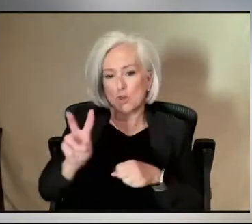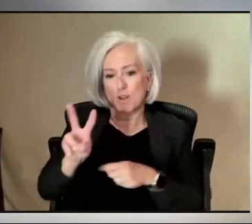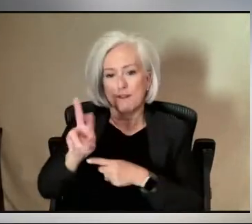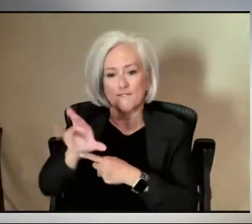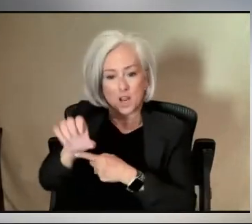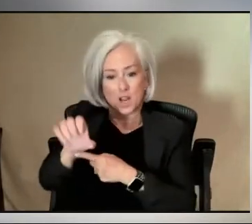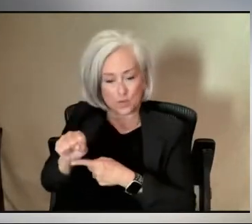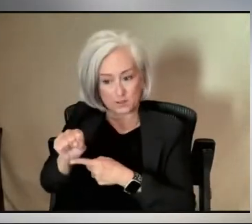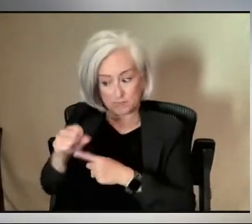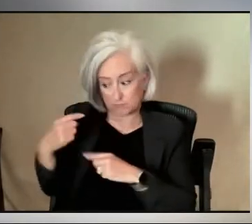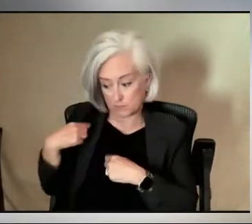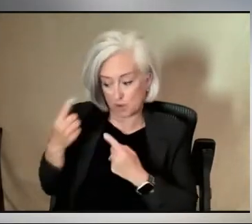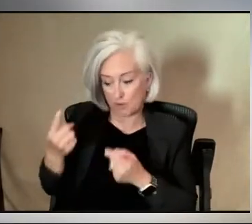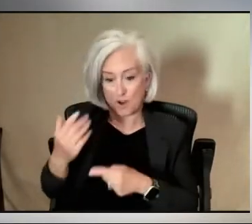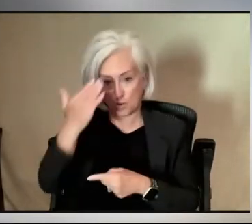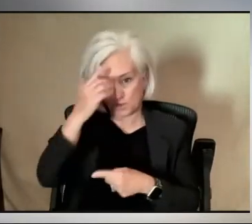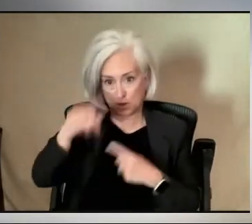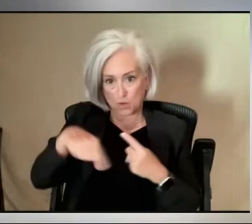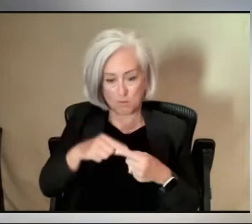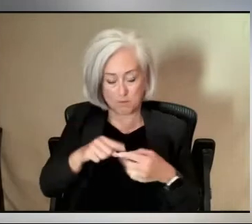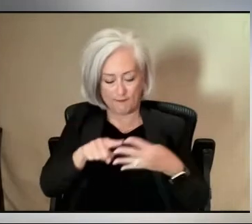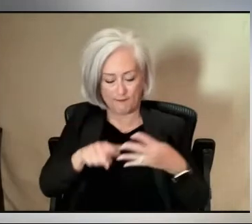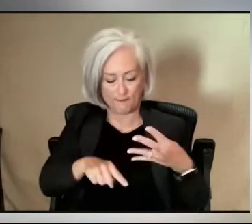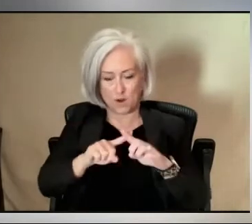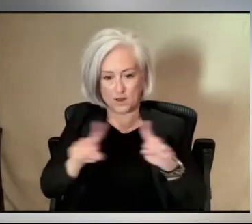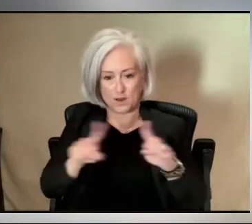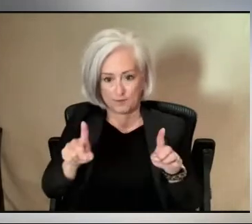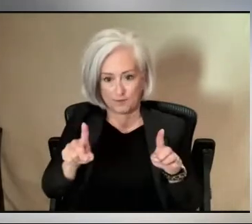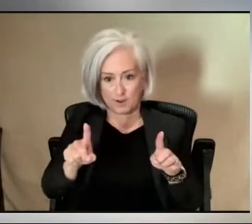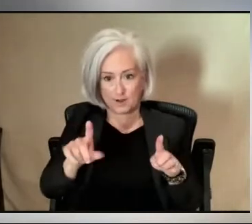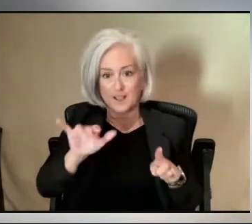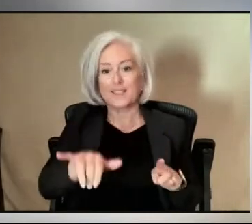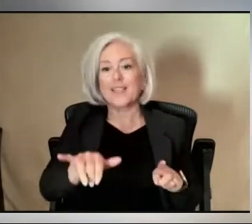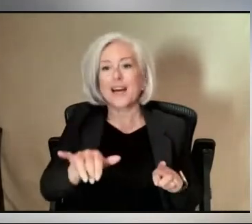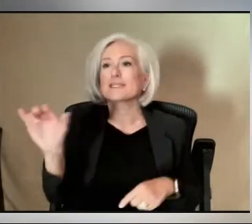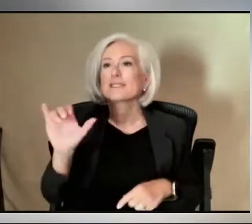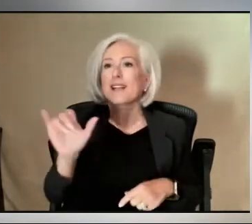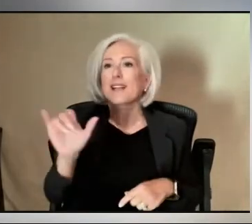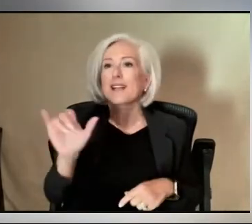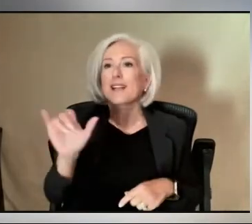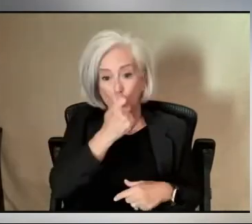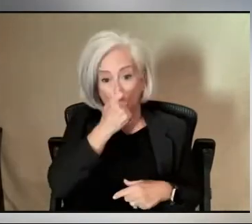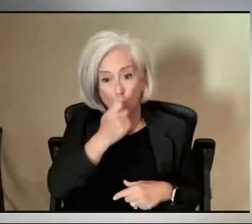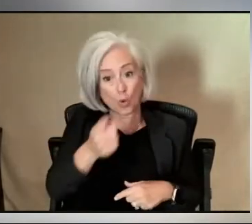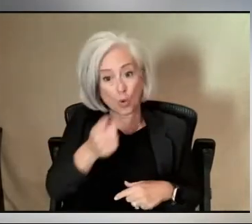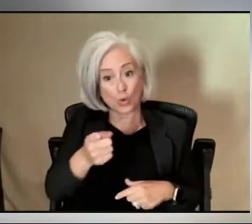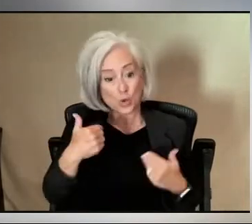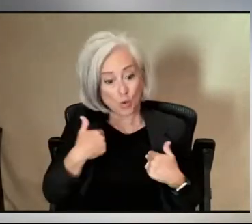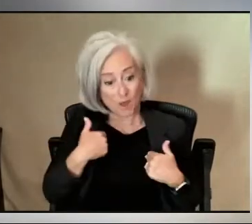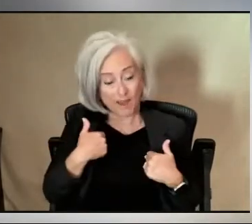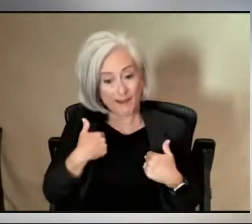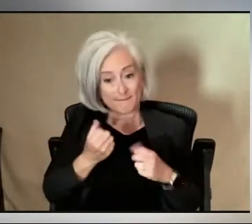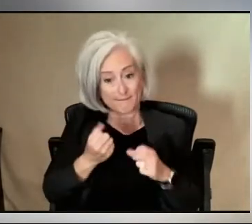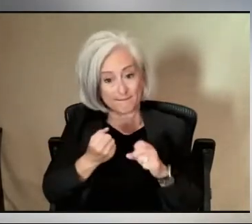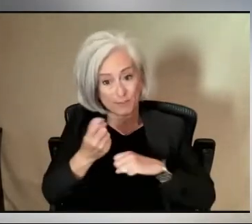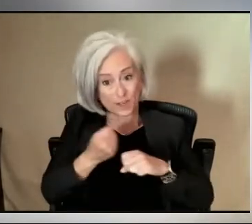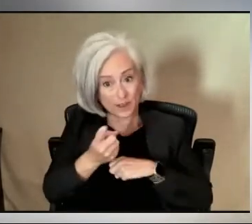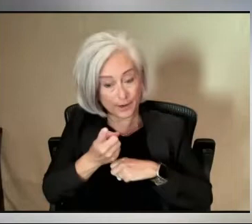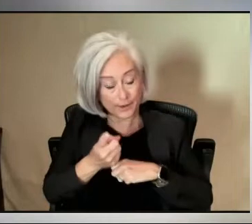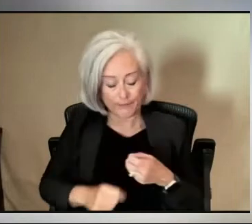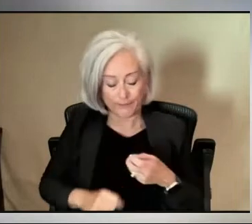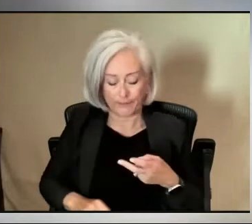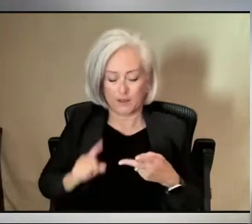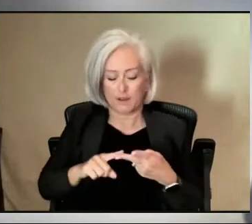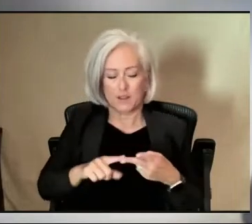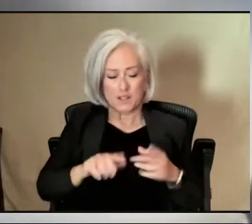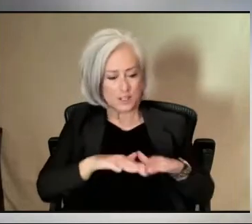part responsible for the colds that we have every winter. Children get infected with them kind